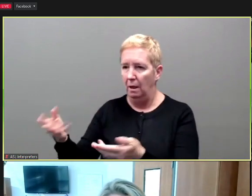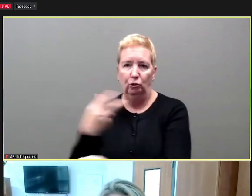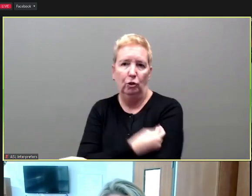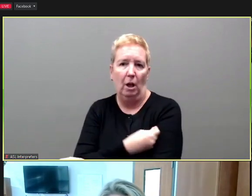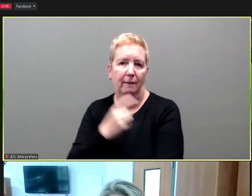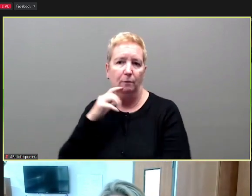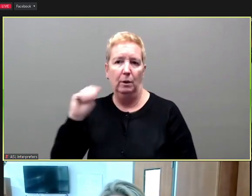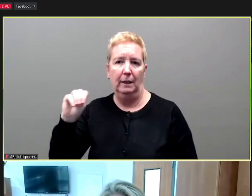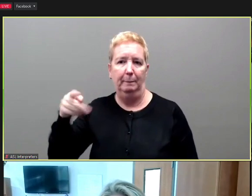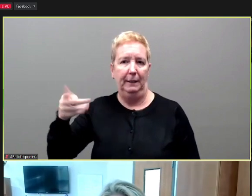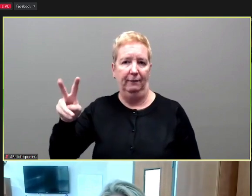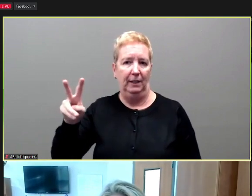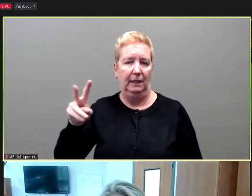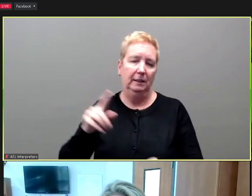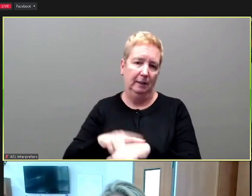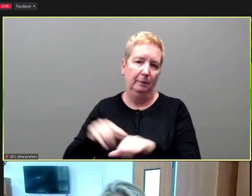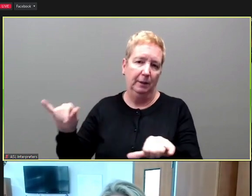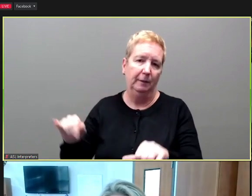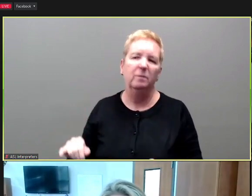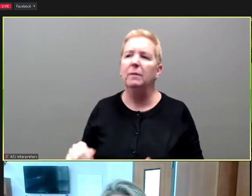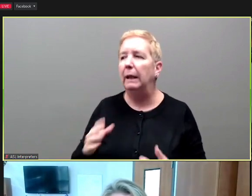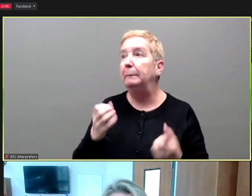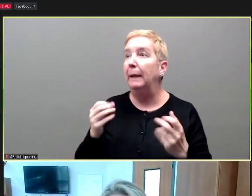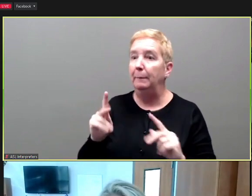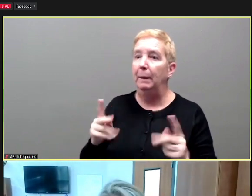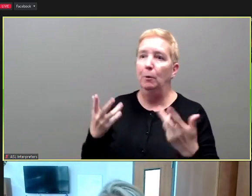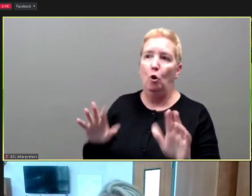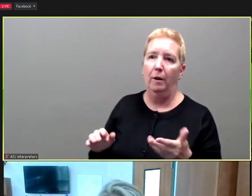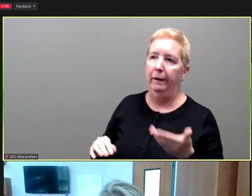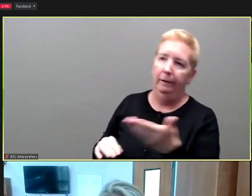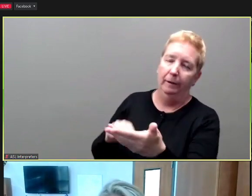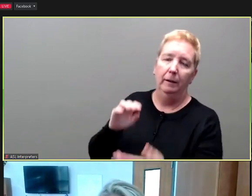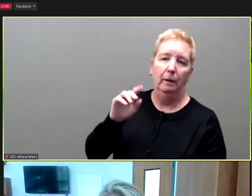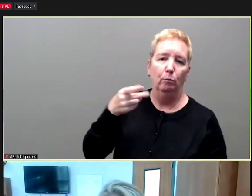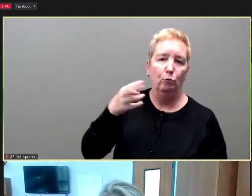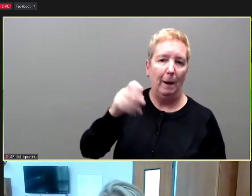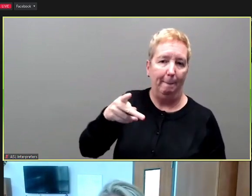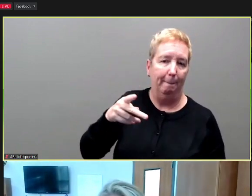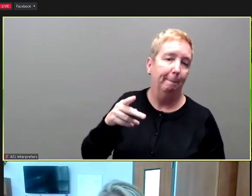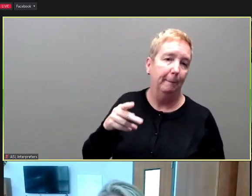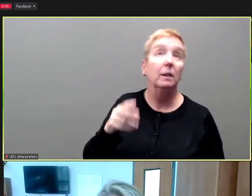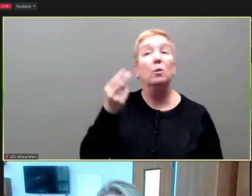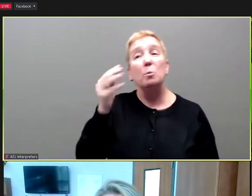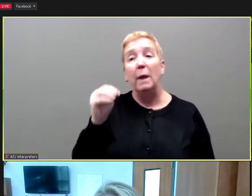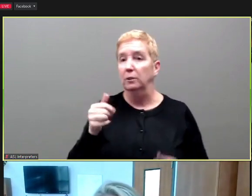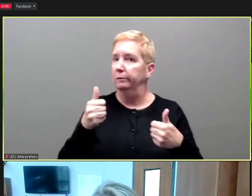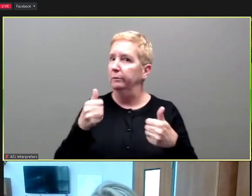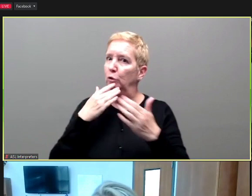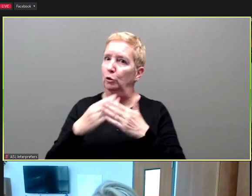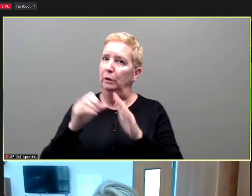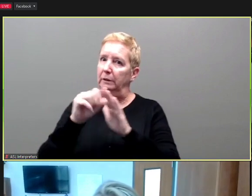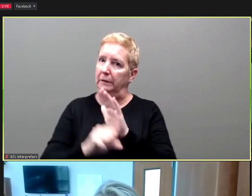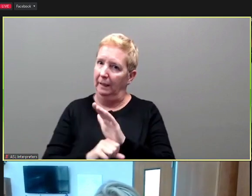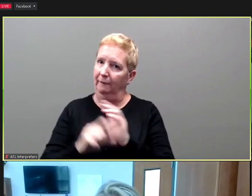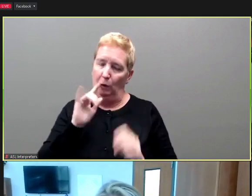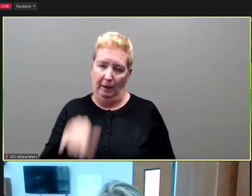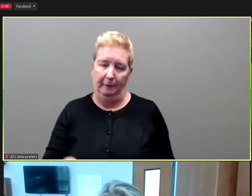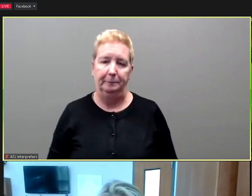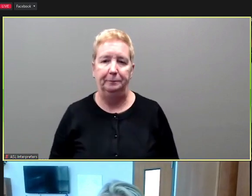And yeah, a lot of people already on prep as well. In Mexico. New Mexico is a really good state for that.